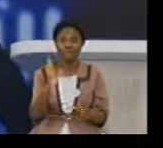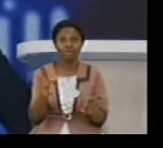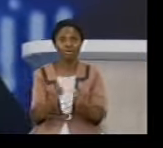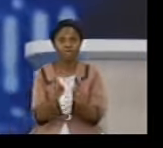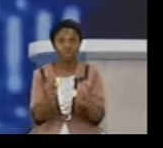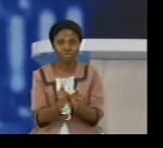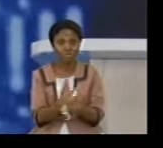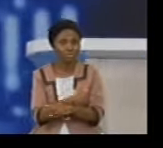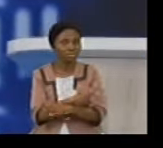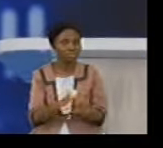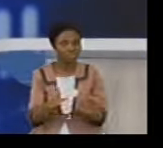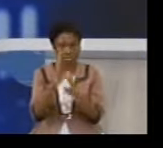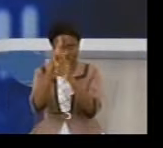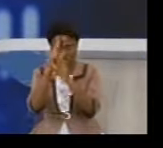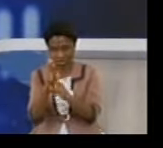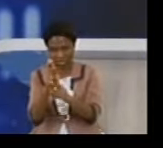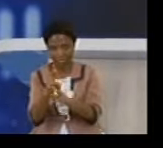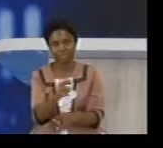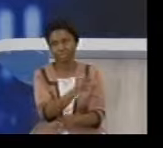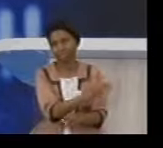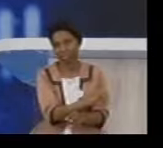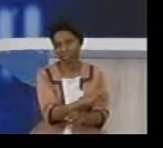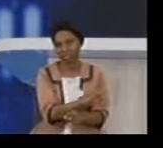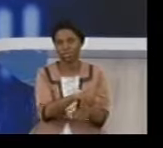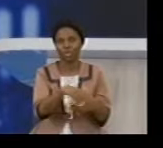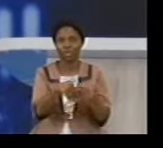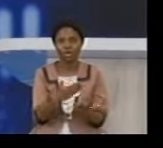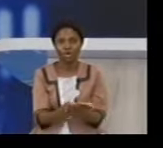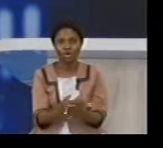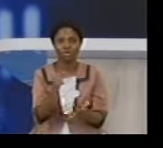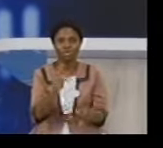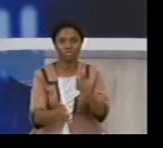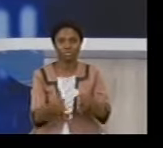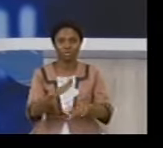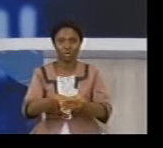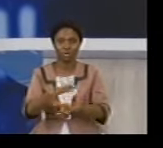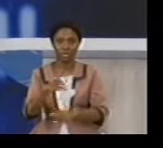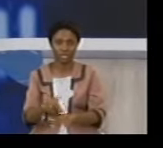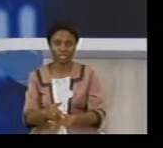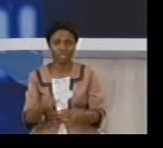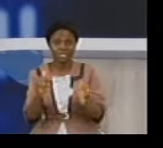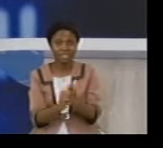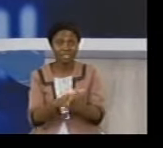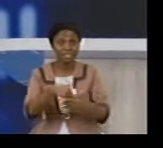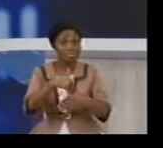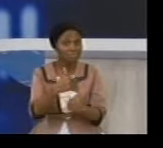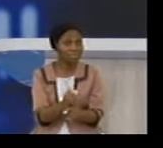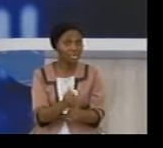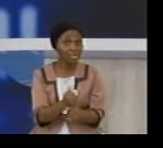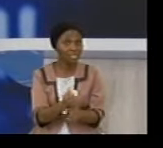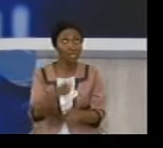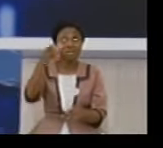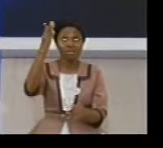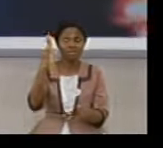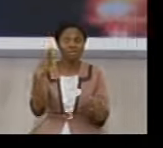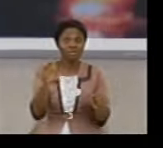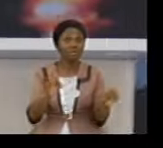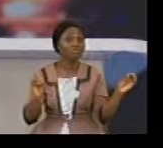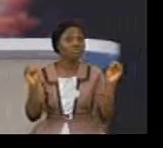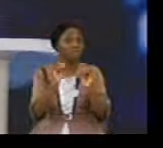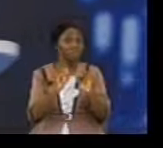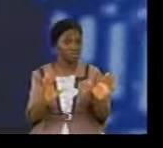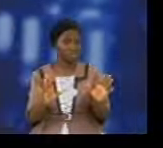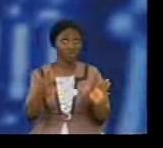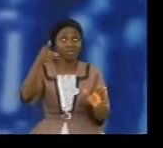as nothing. All the inhabitants of the earth that make God of nothing, God also